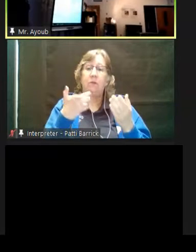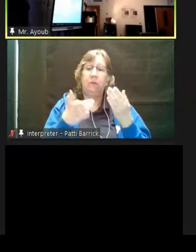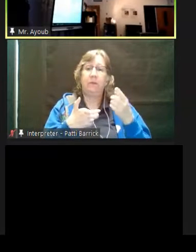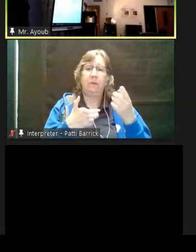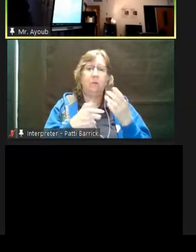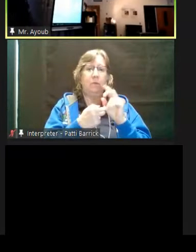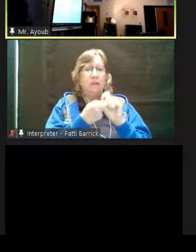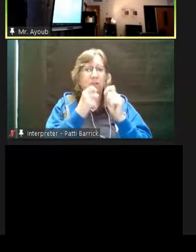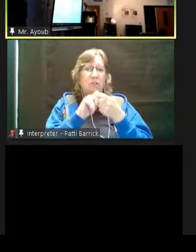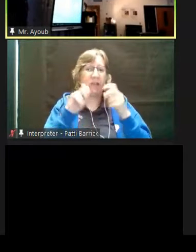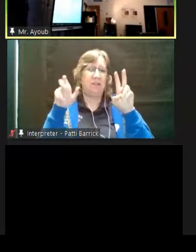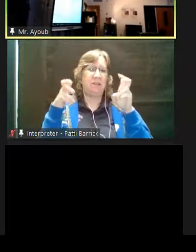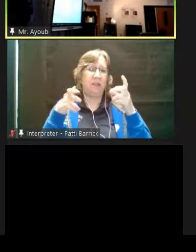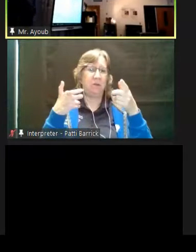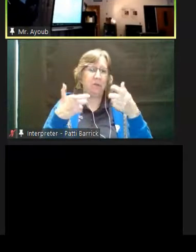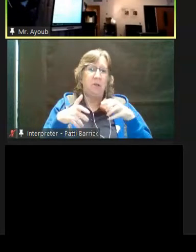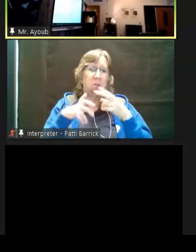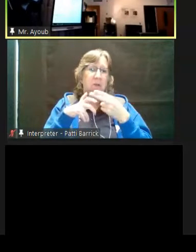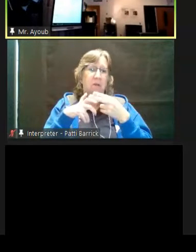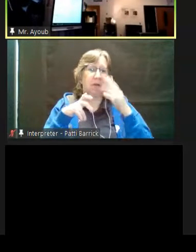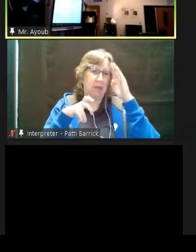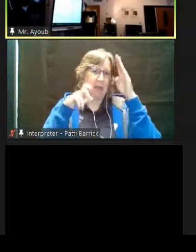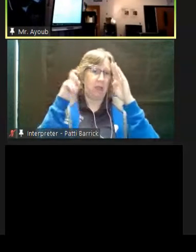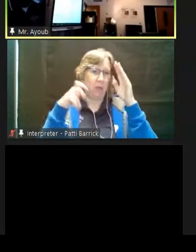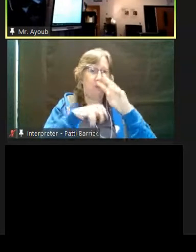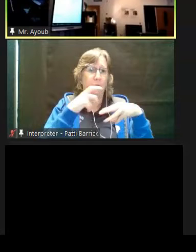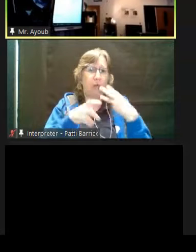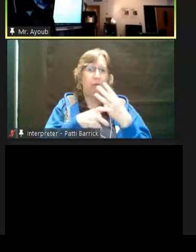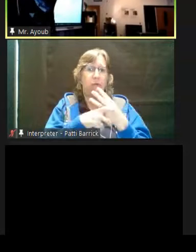change the title and you didn't like Hello World and you want to say